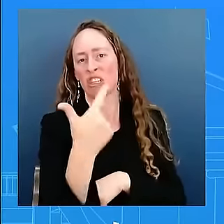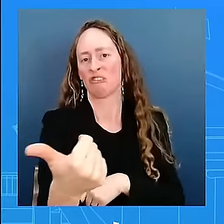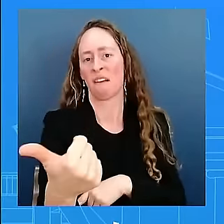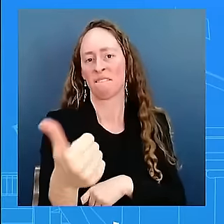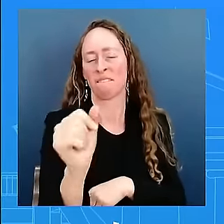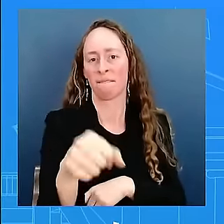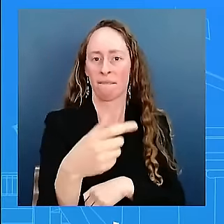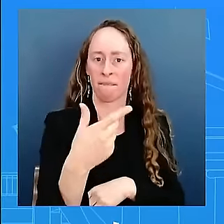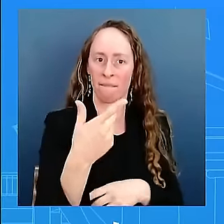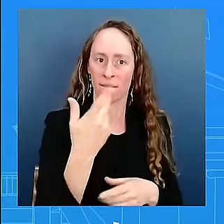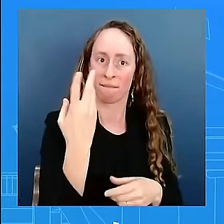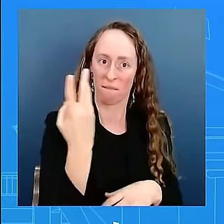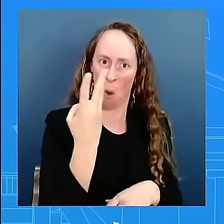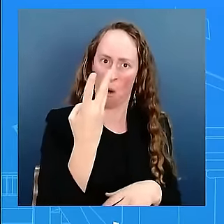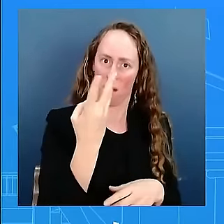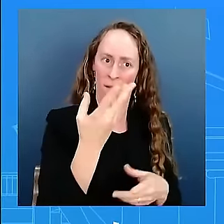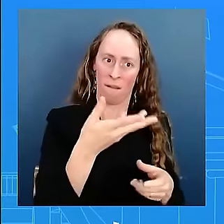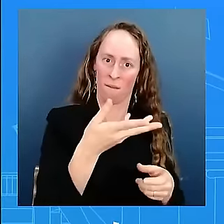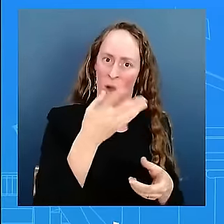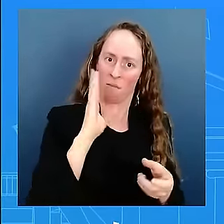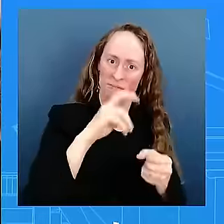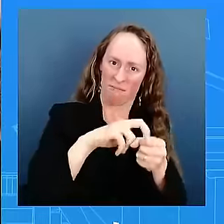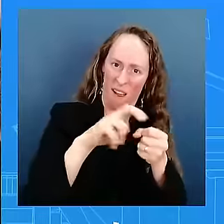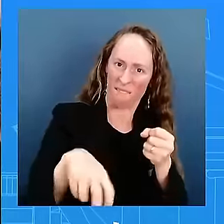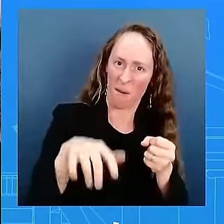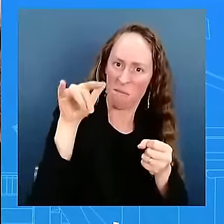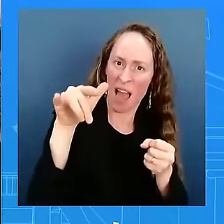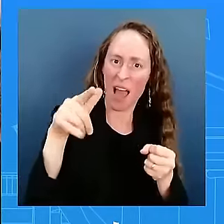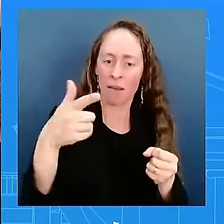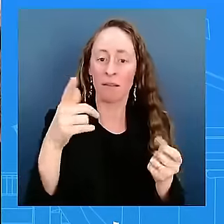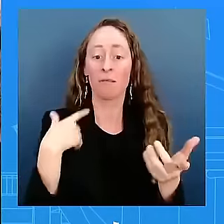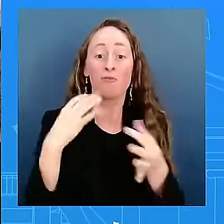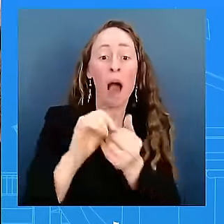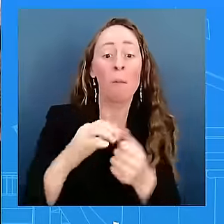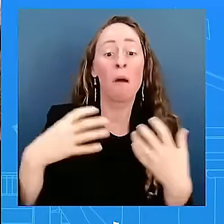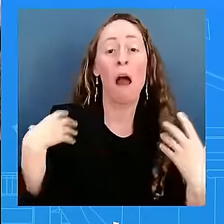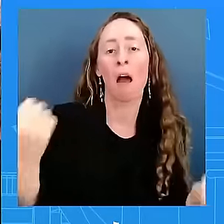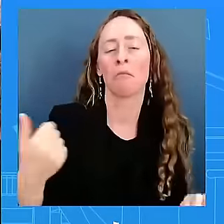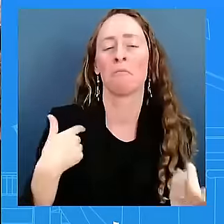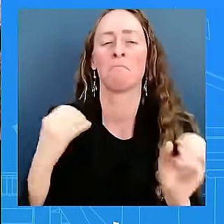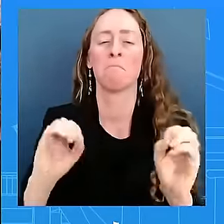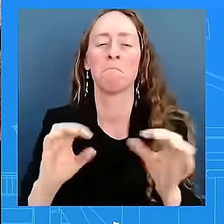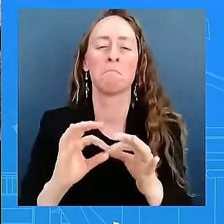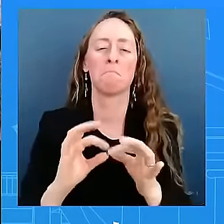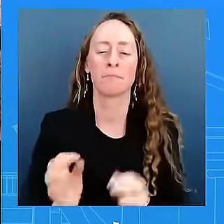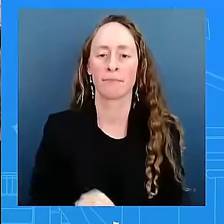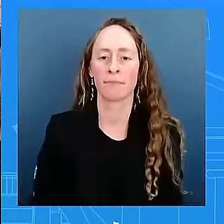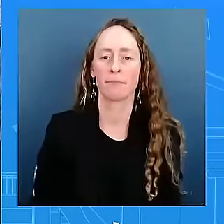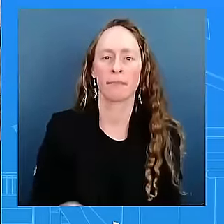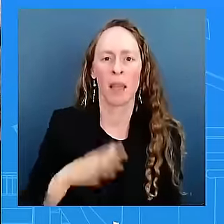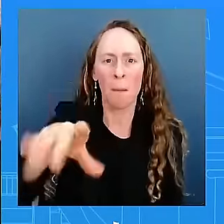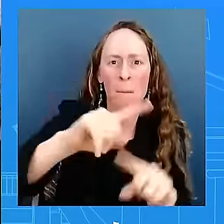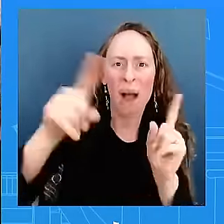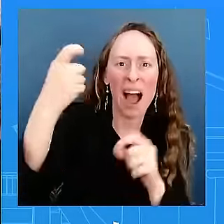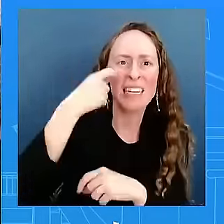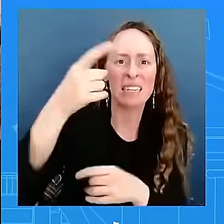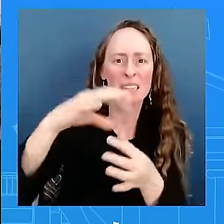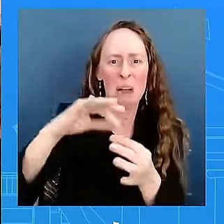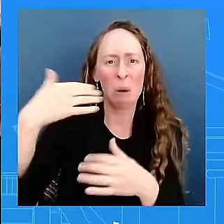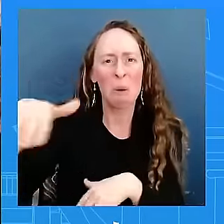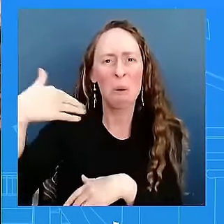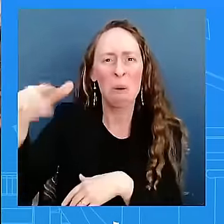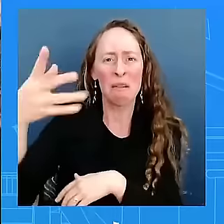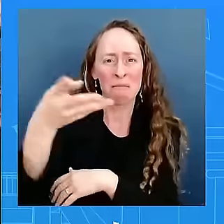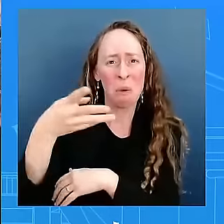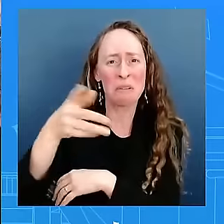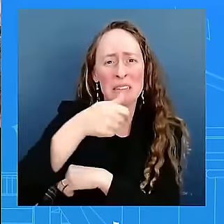speak to their health from here, not from this podium. Describe that they've gone through a lot. Did they talk? They have. They were imprisoned. Yeah. Unjustly so.